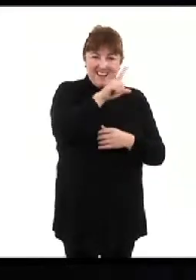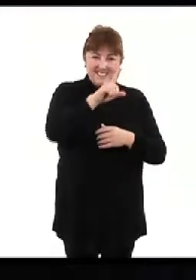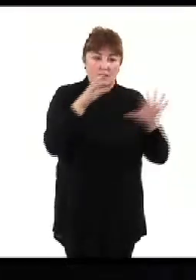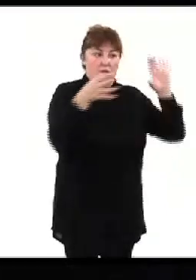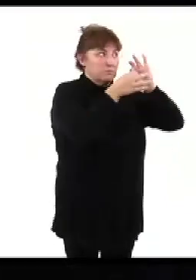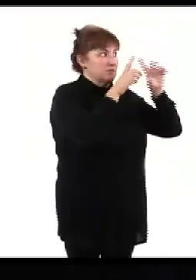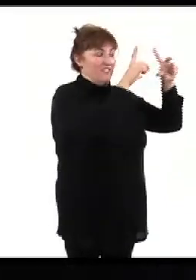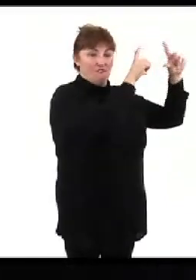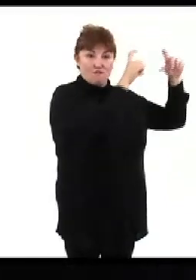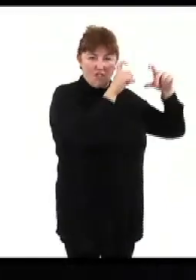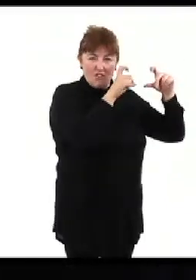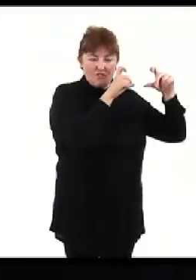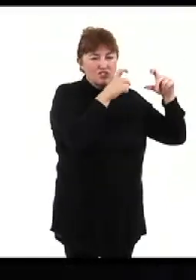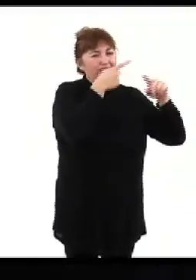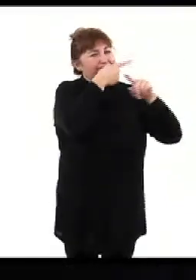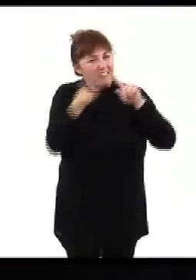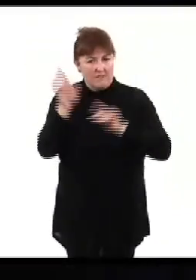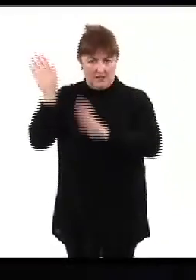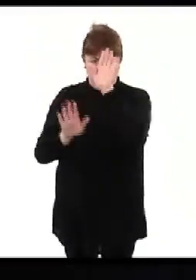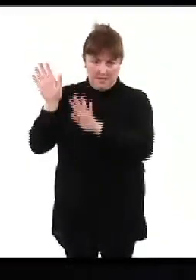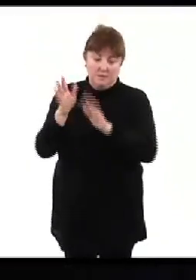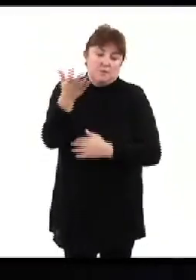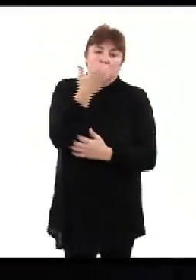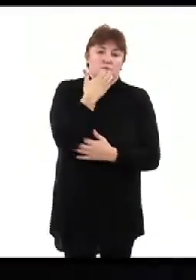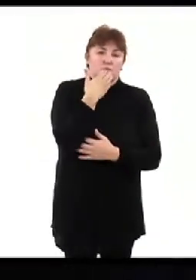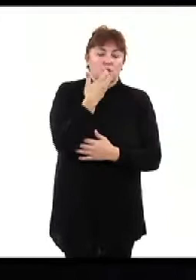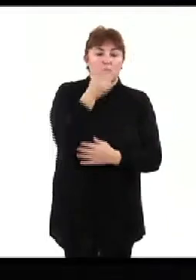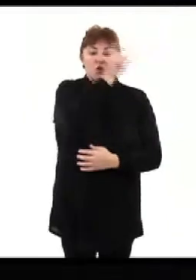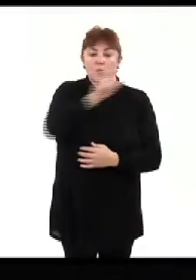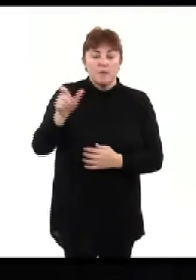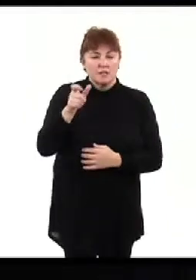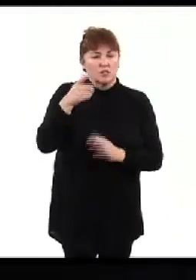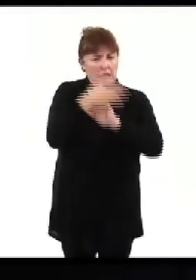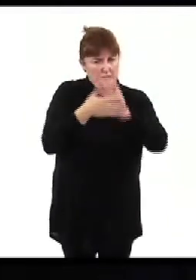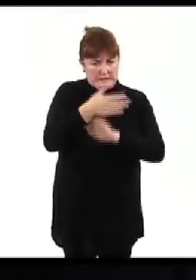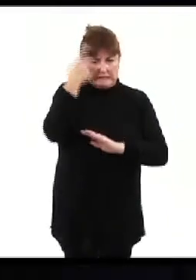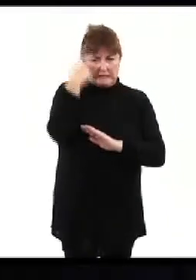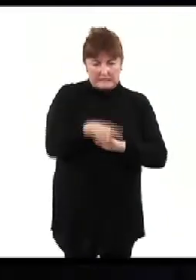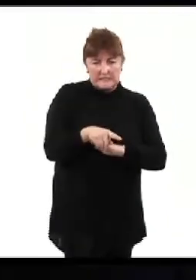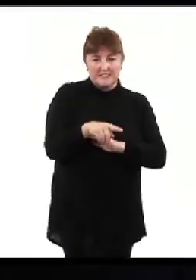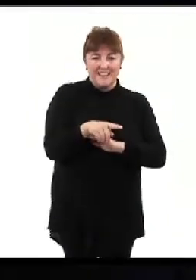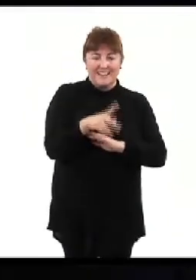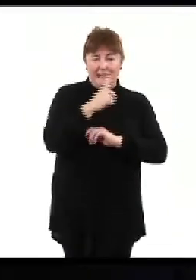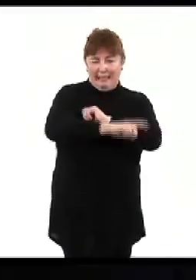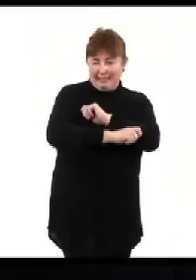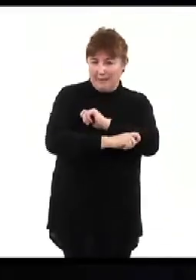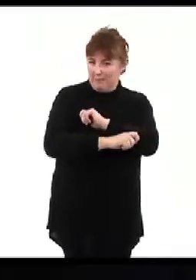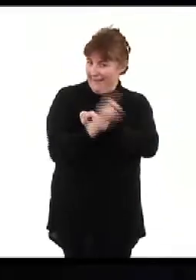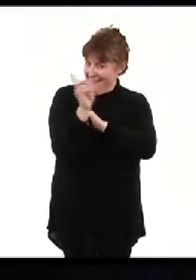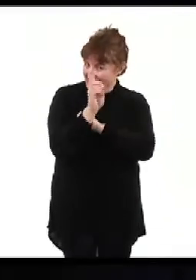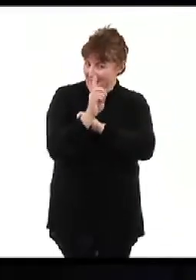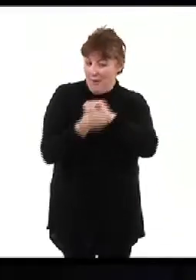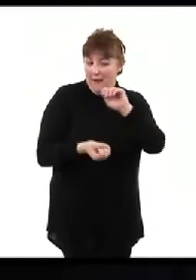these pictures looked different than pantomimes. So for example, the signers couldn't kind of cheat and produce verbs instead of